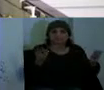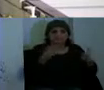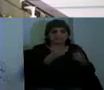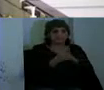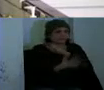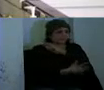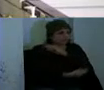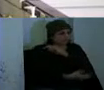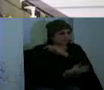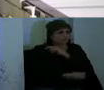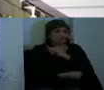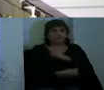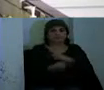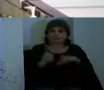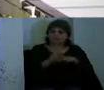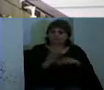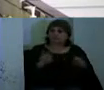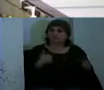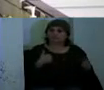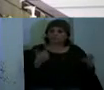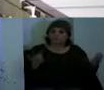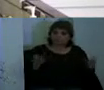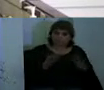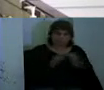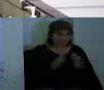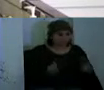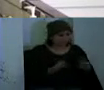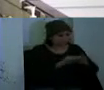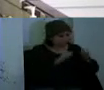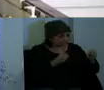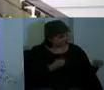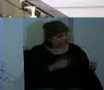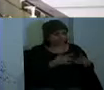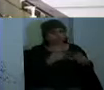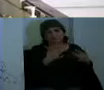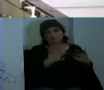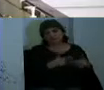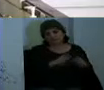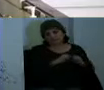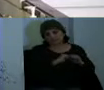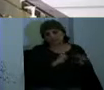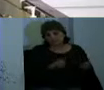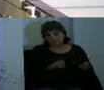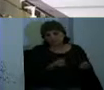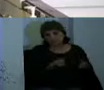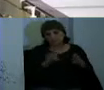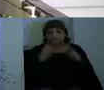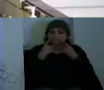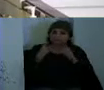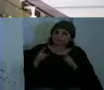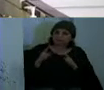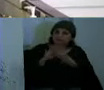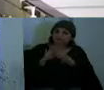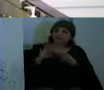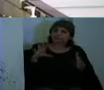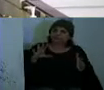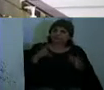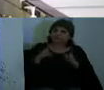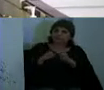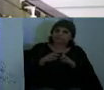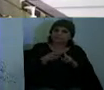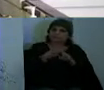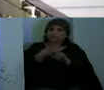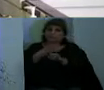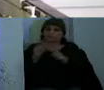the poor. He has sent me to heal the brokenhearted, to proclaim release to the